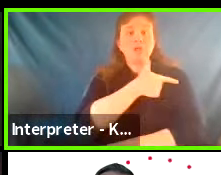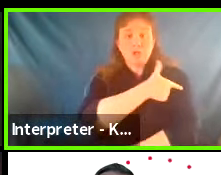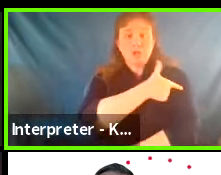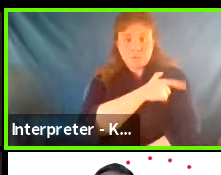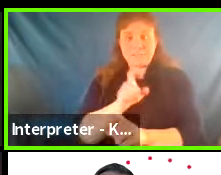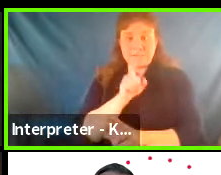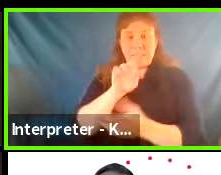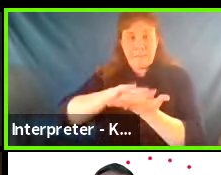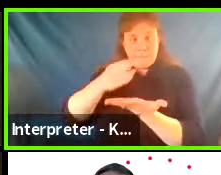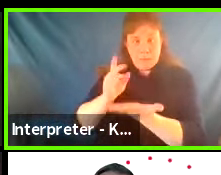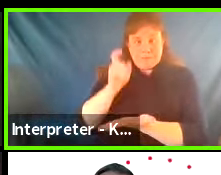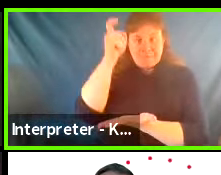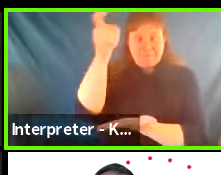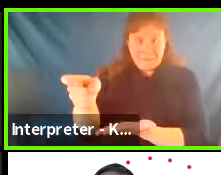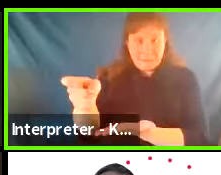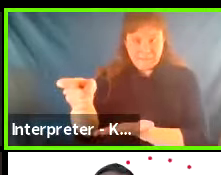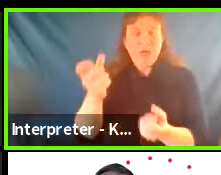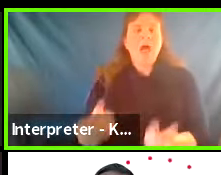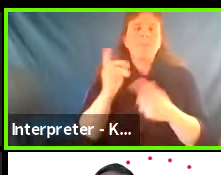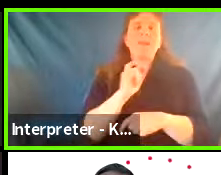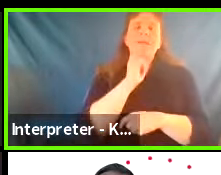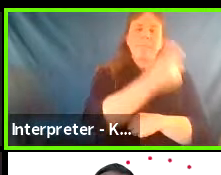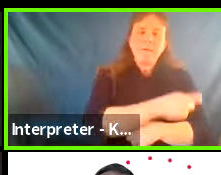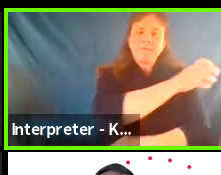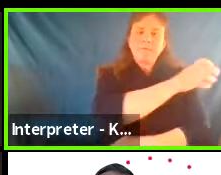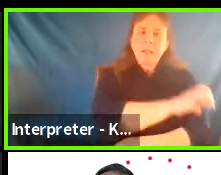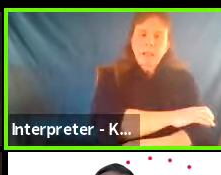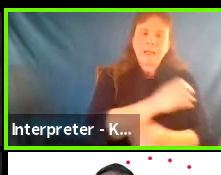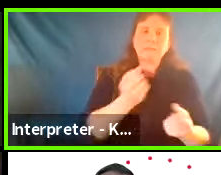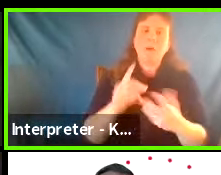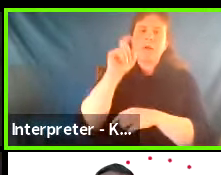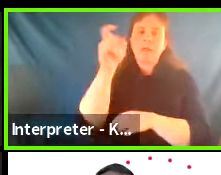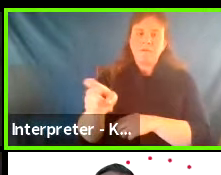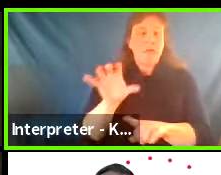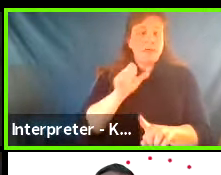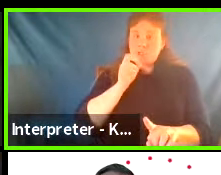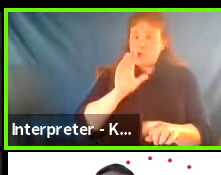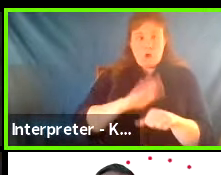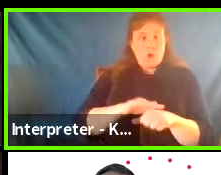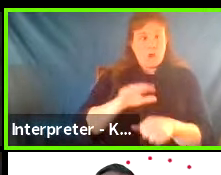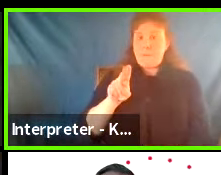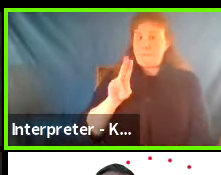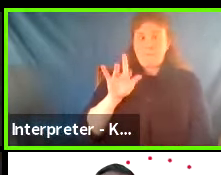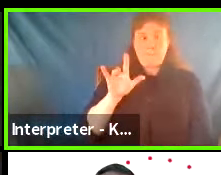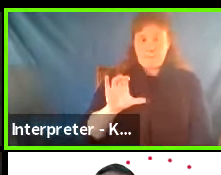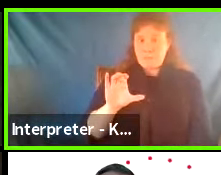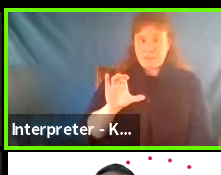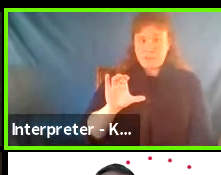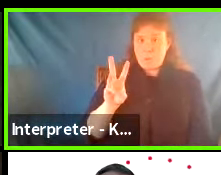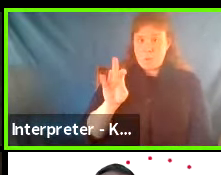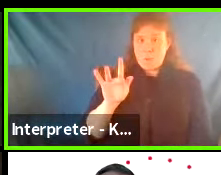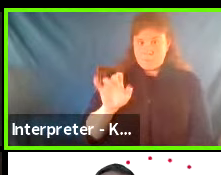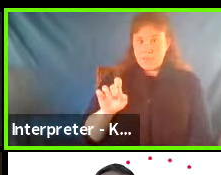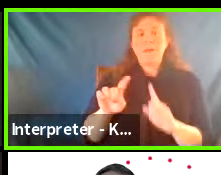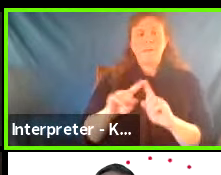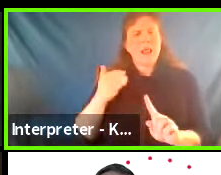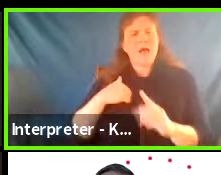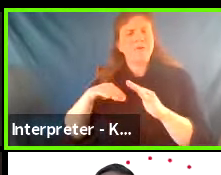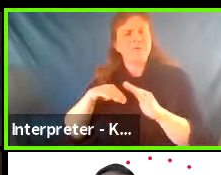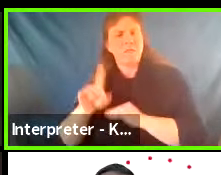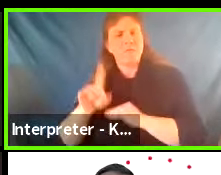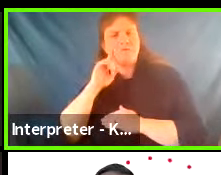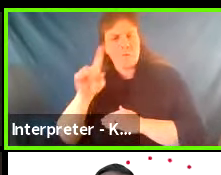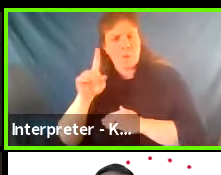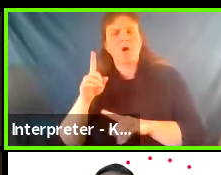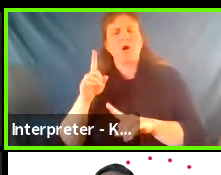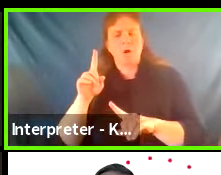then allocate it though to other providers. So that breakdown isn't on our public website at this moment, but we have been working on those very